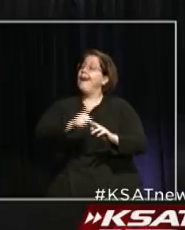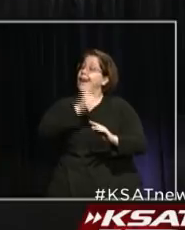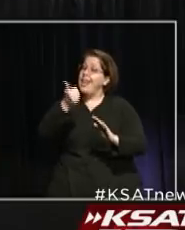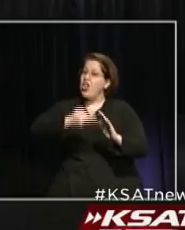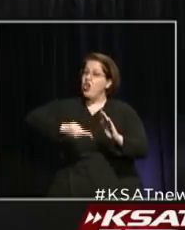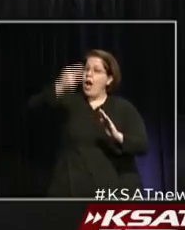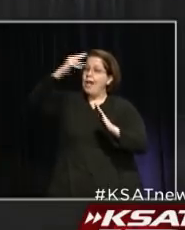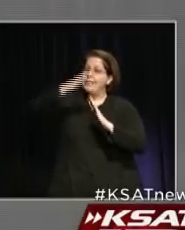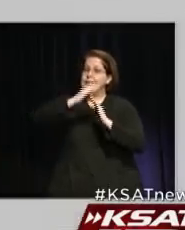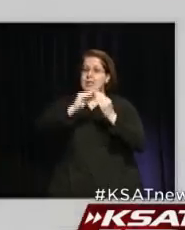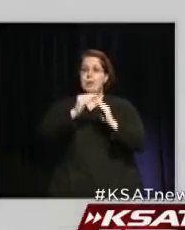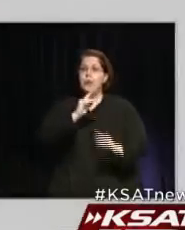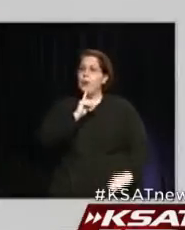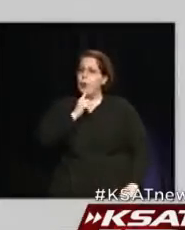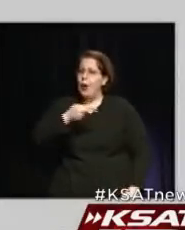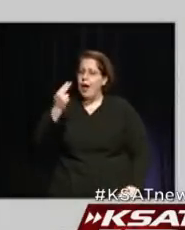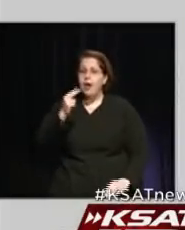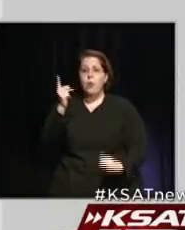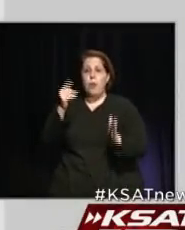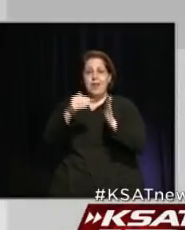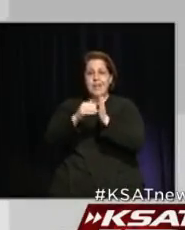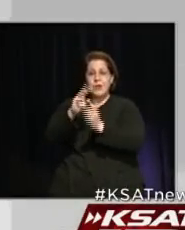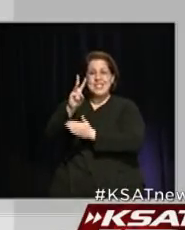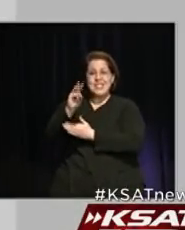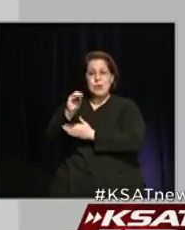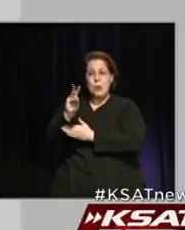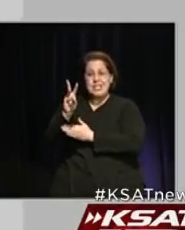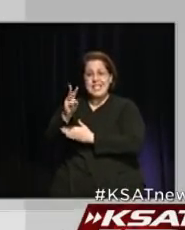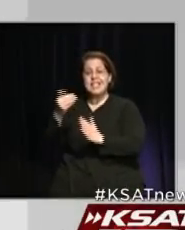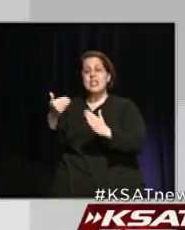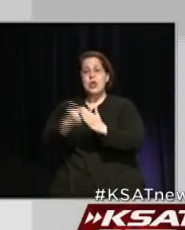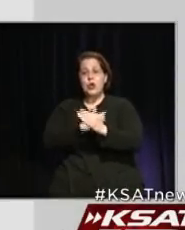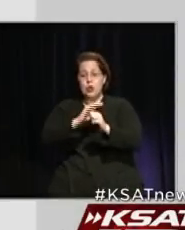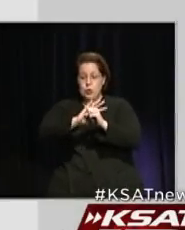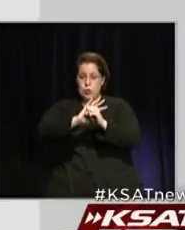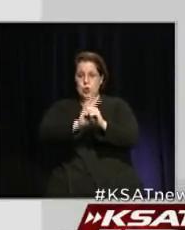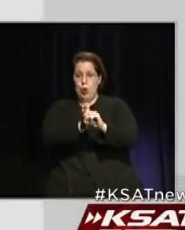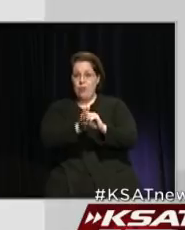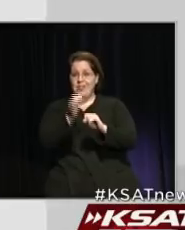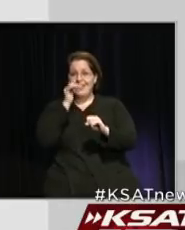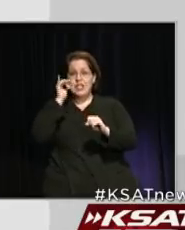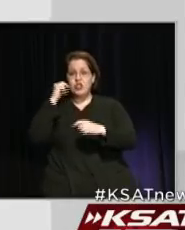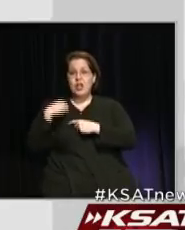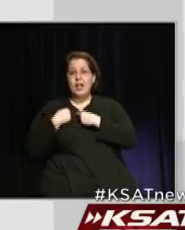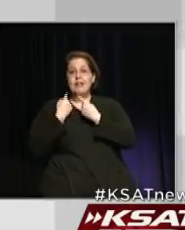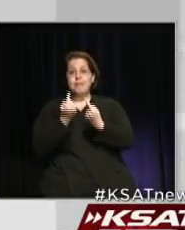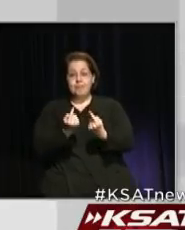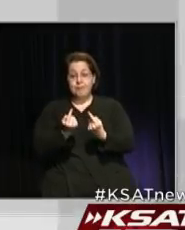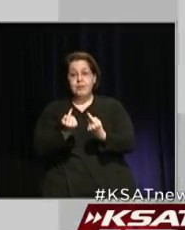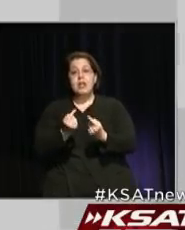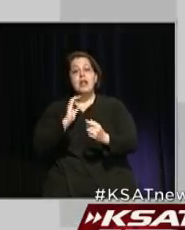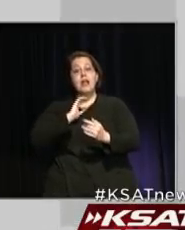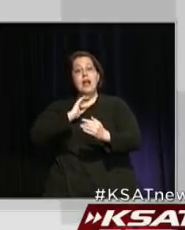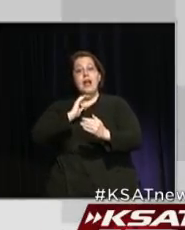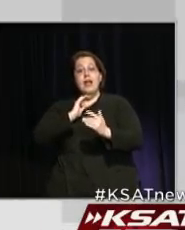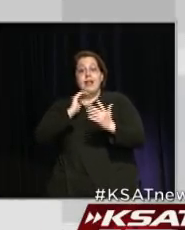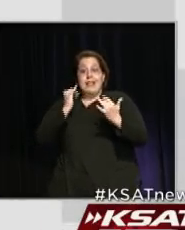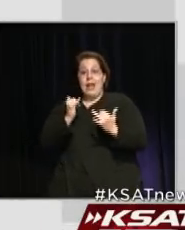case count, very high, in fact, 1,606 new COVID-19 cases since yesterday. This has pushed us to